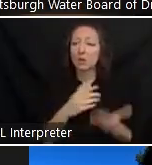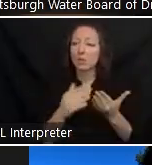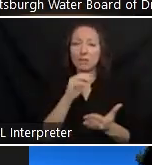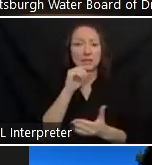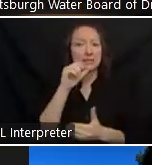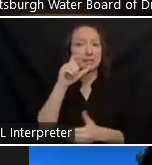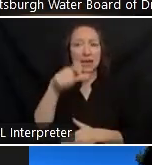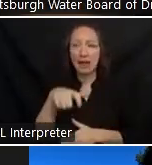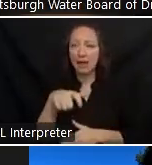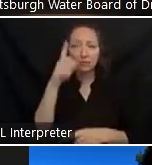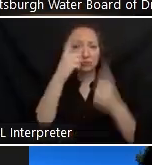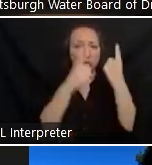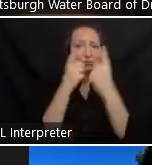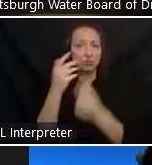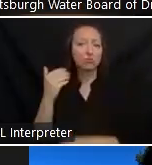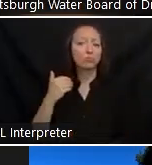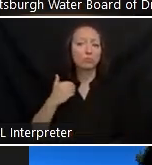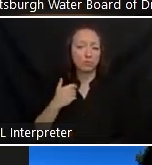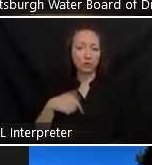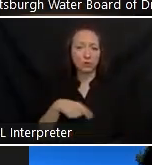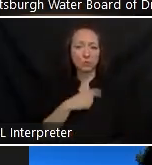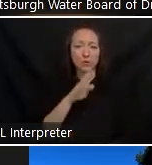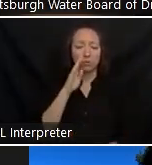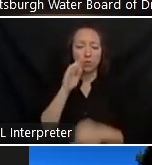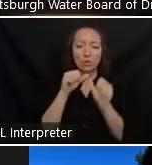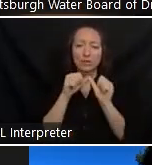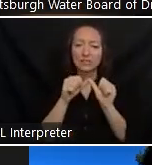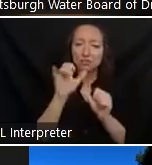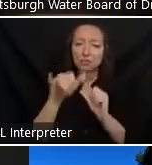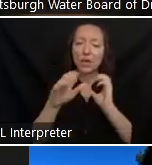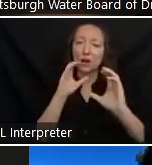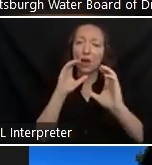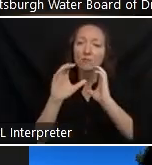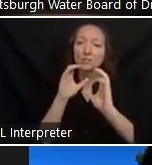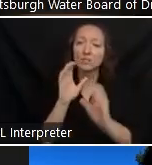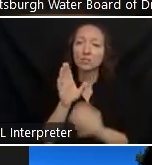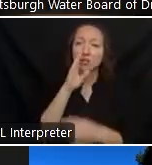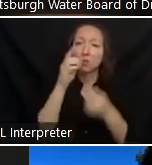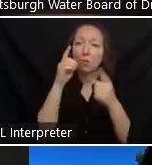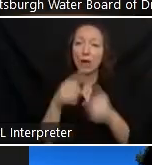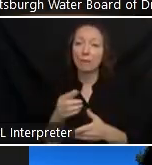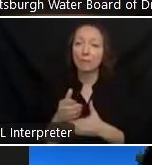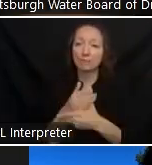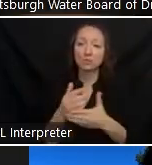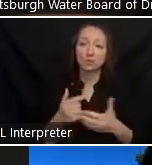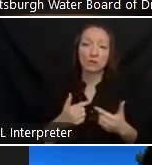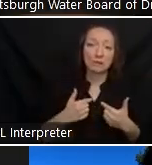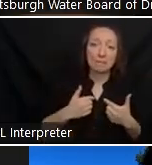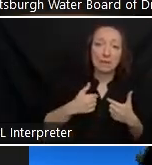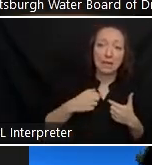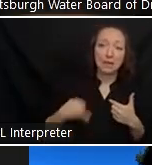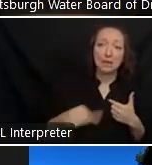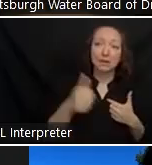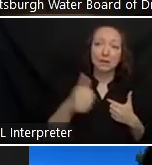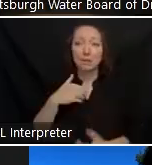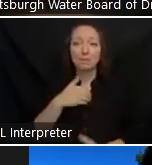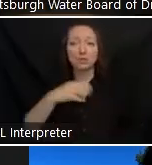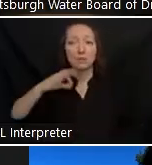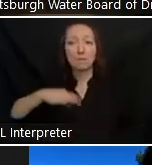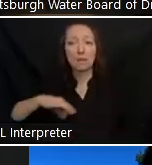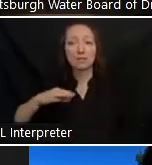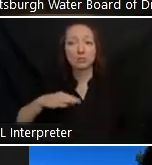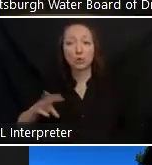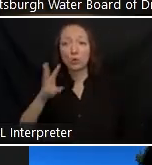moving forward that I know will be happening between me and members of Pittsburgh Water and members of the